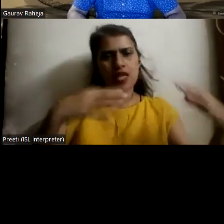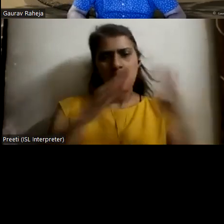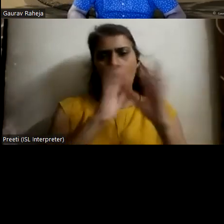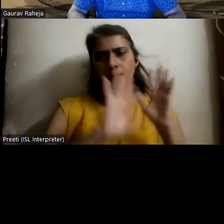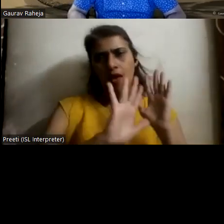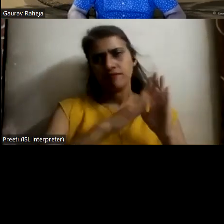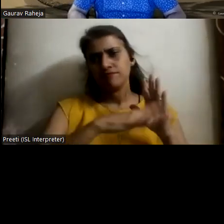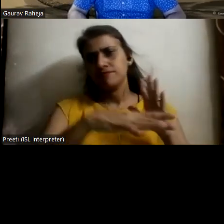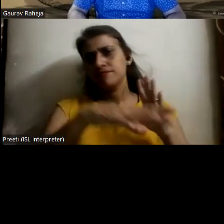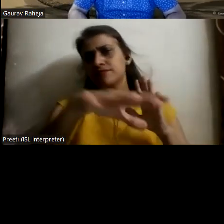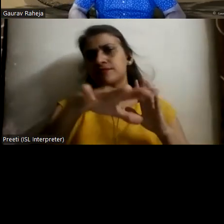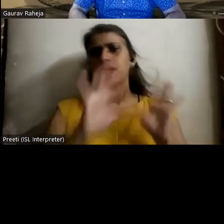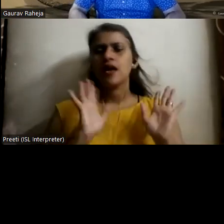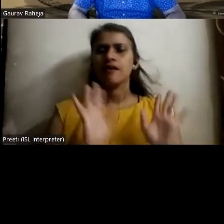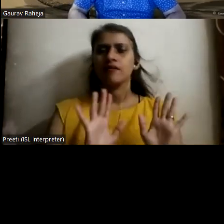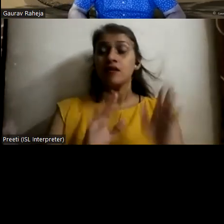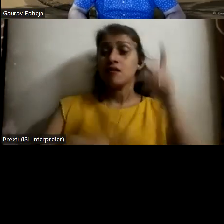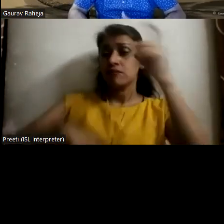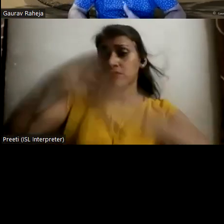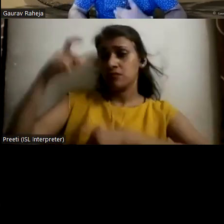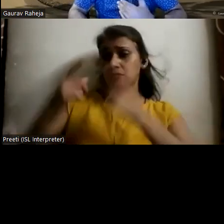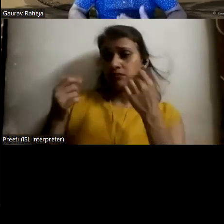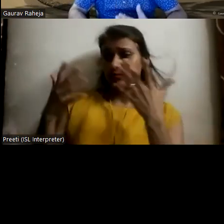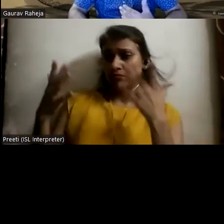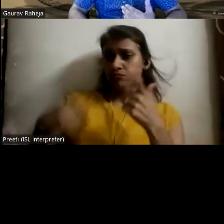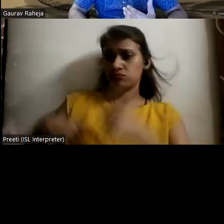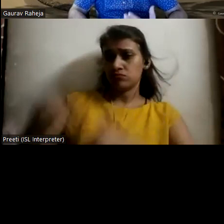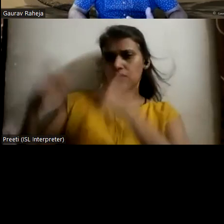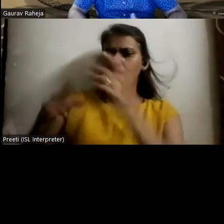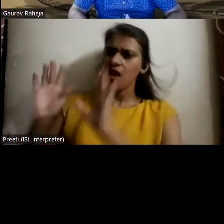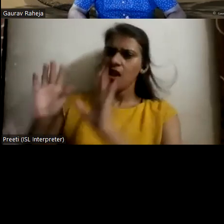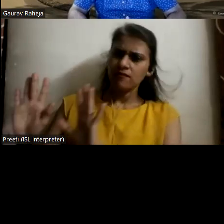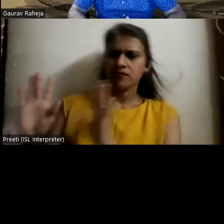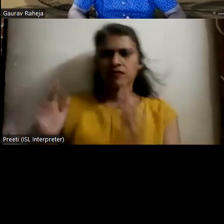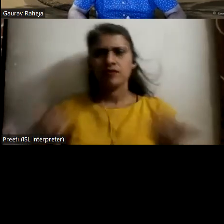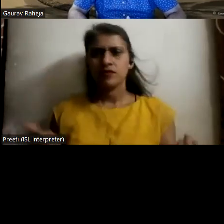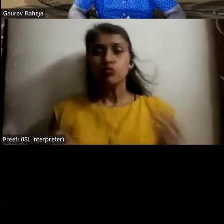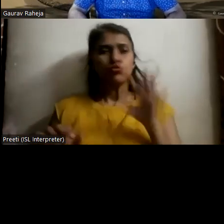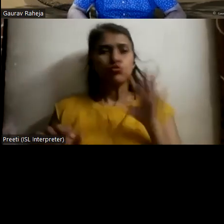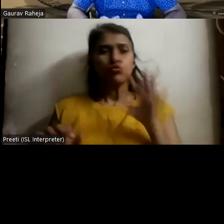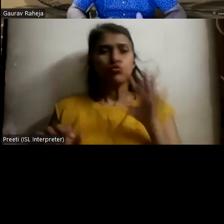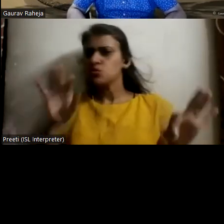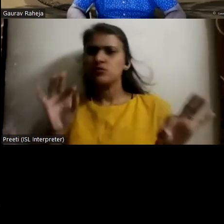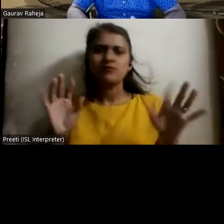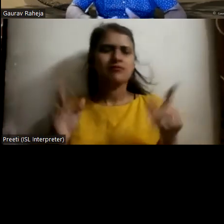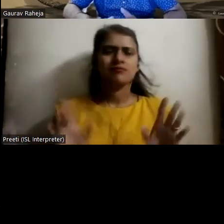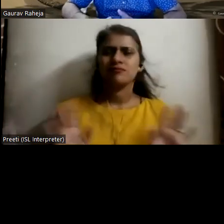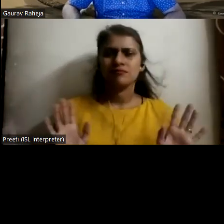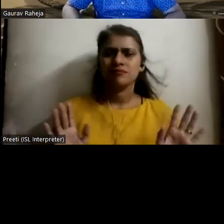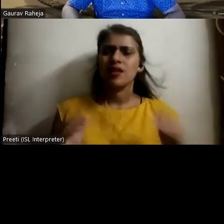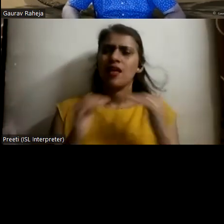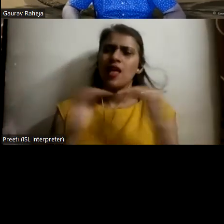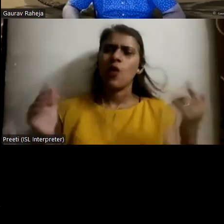talk about it. And disability is also a form of exclusion that happens as a consequence of